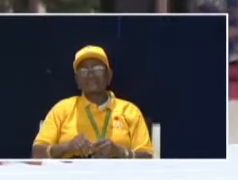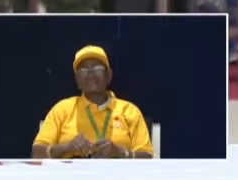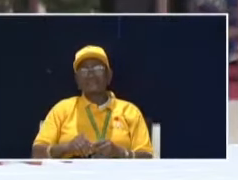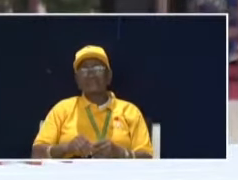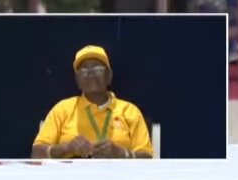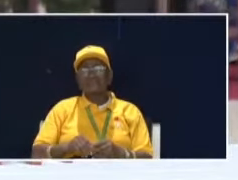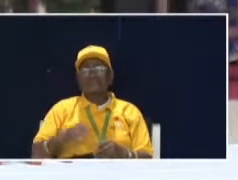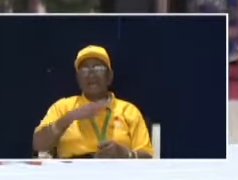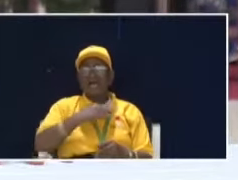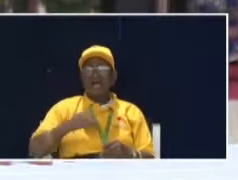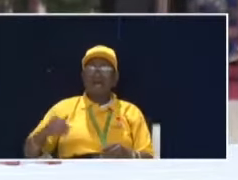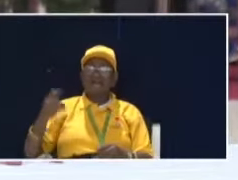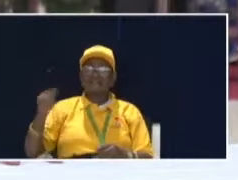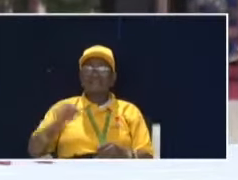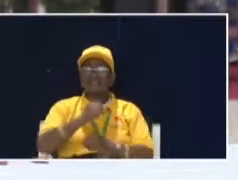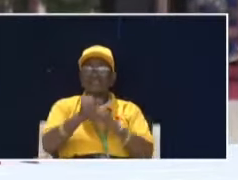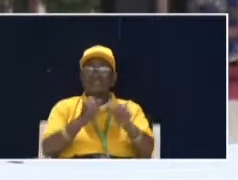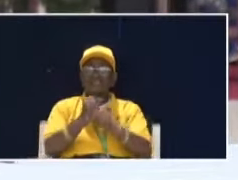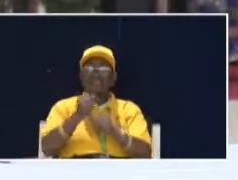And the years